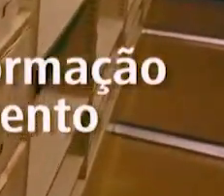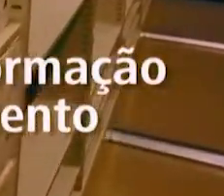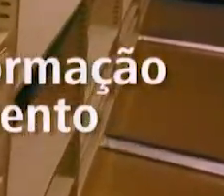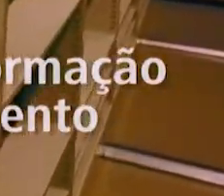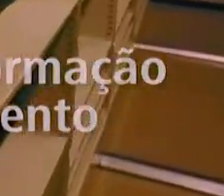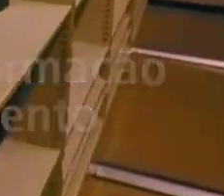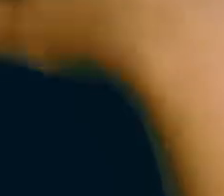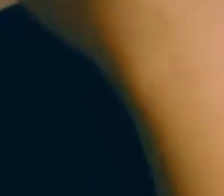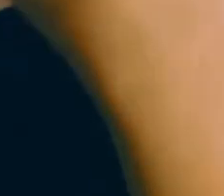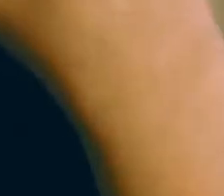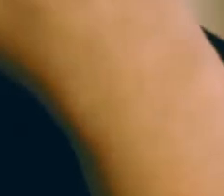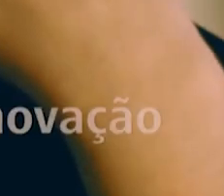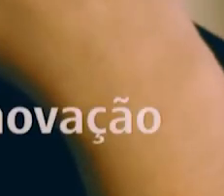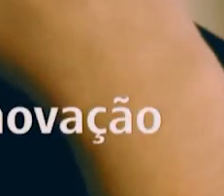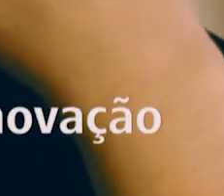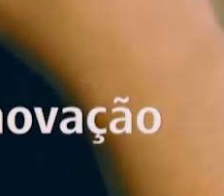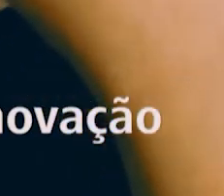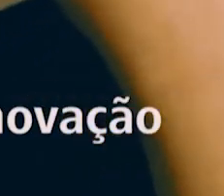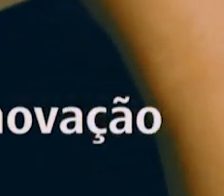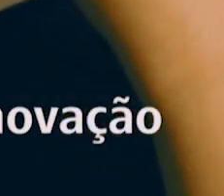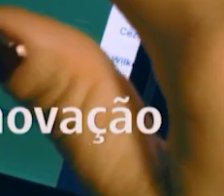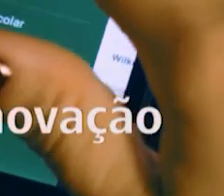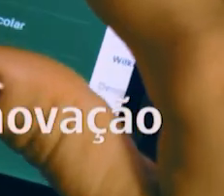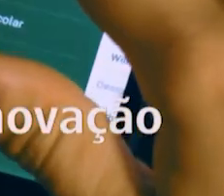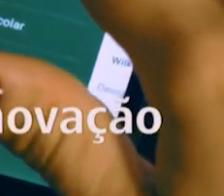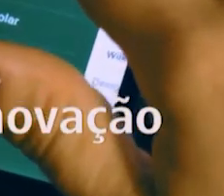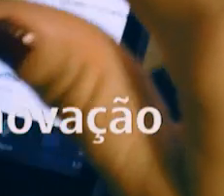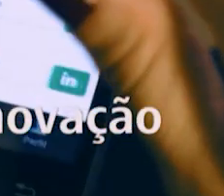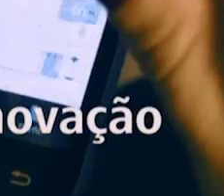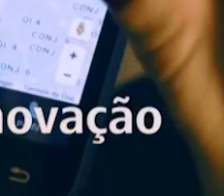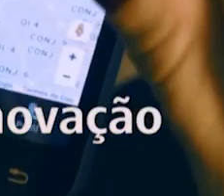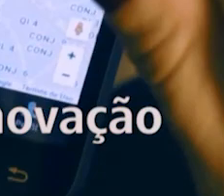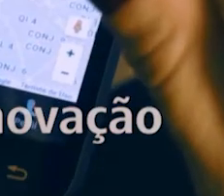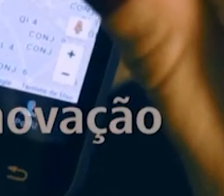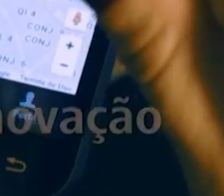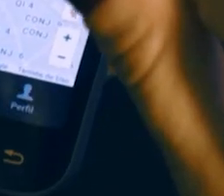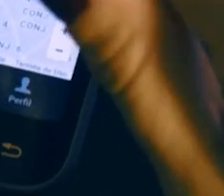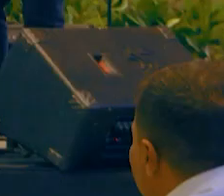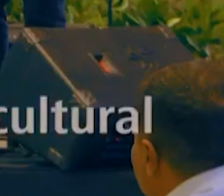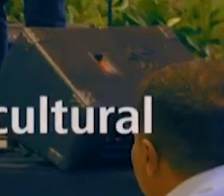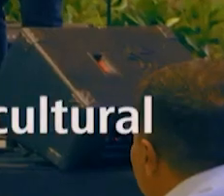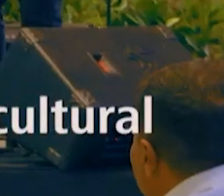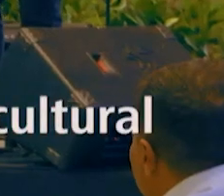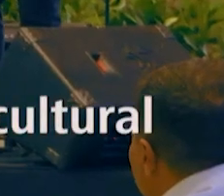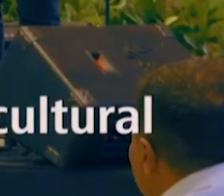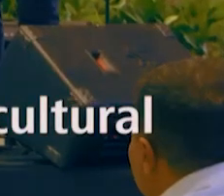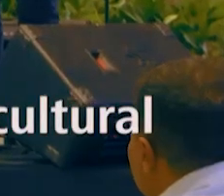information management and knowledge management, research and innovation,